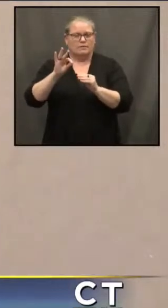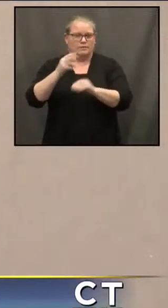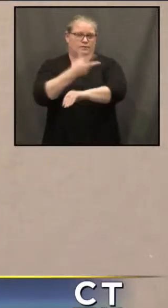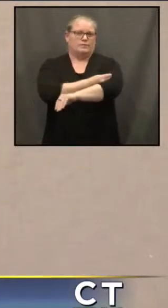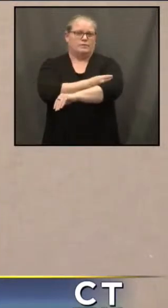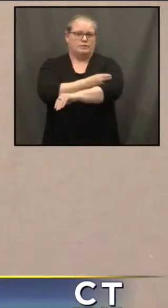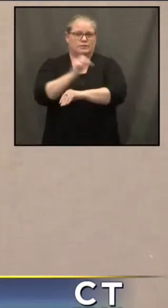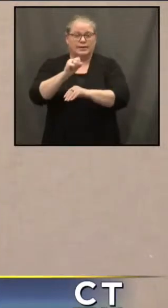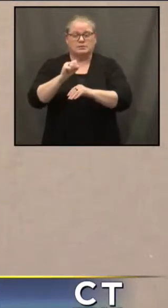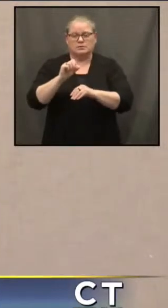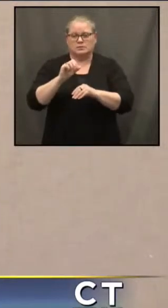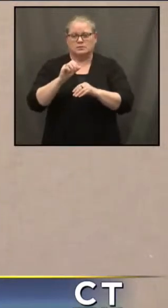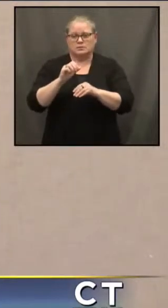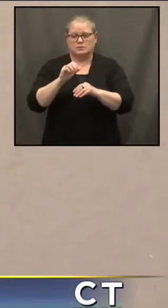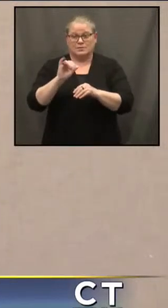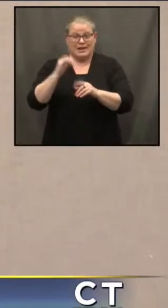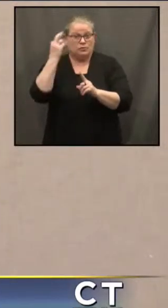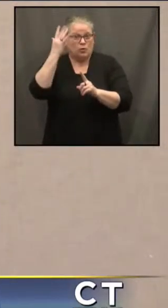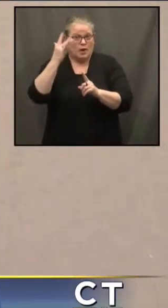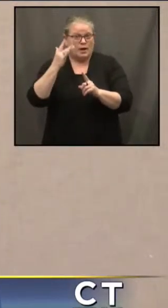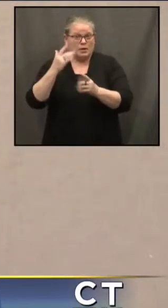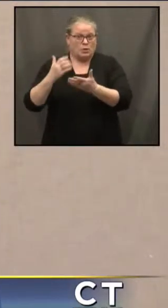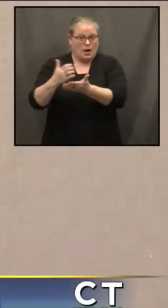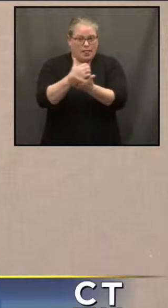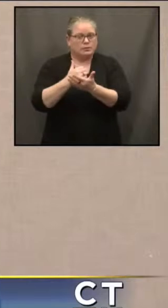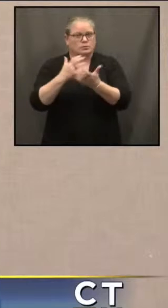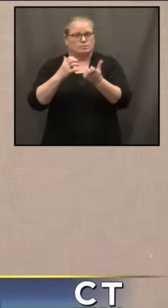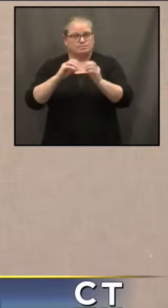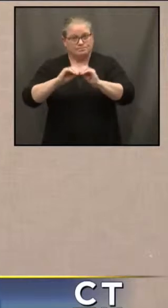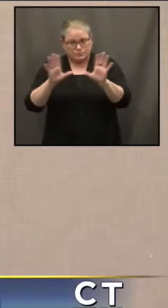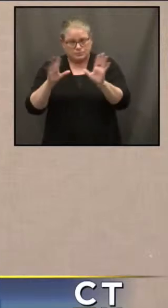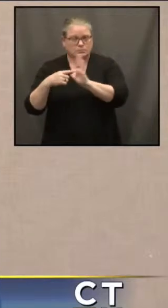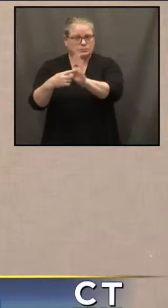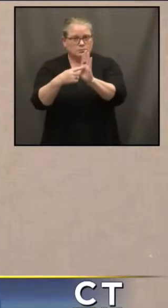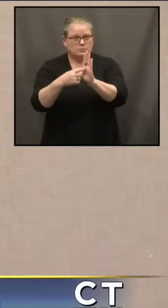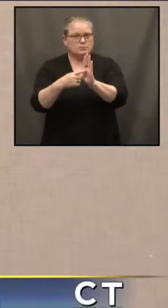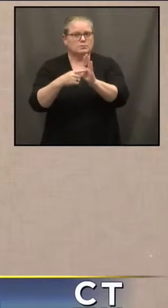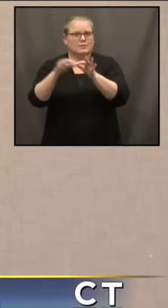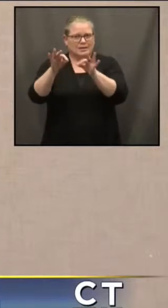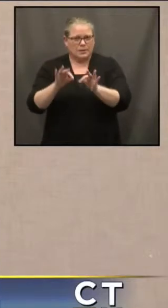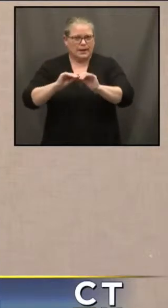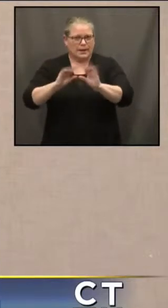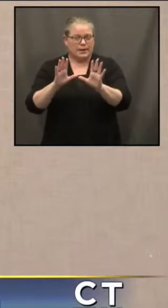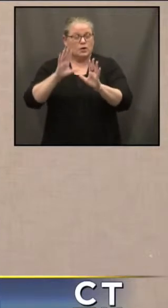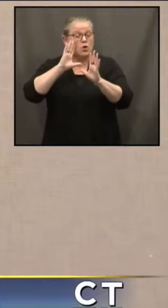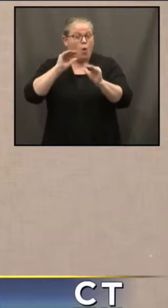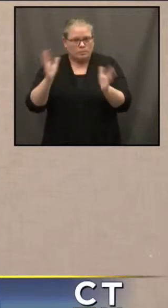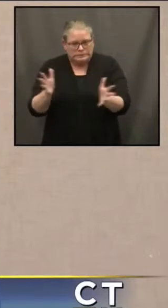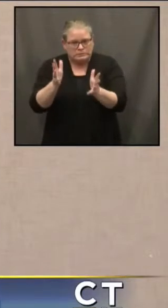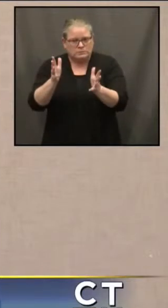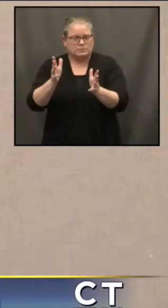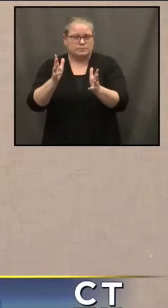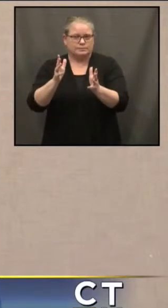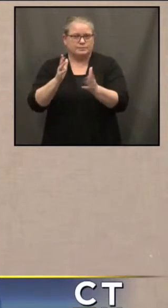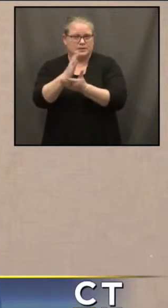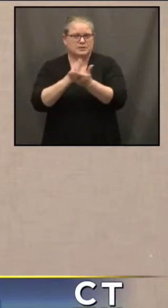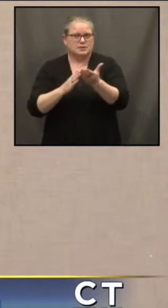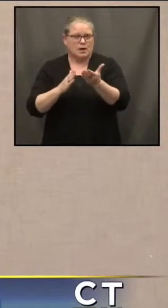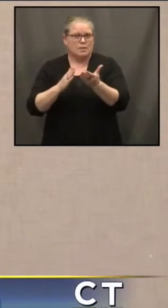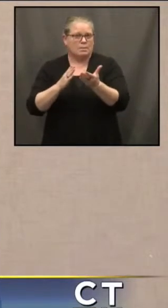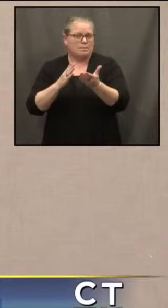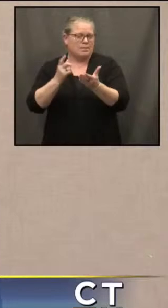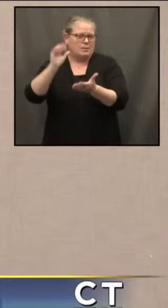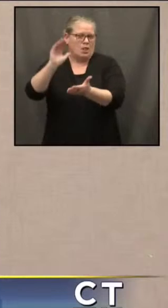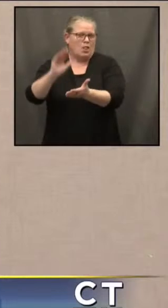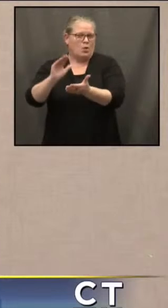data and published it, right, to provide transparency and hopefully a little extra encouragement for some that are a little lower. But I